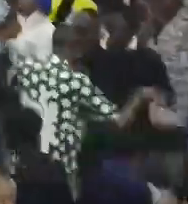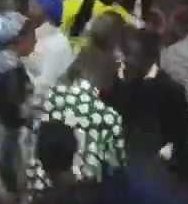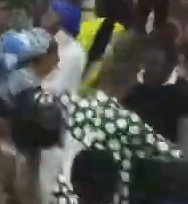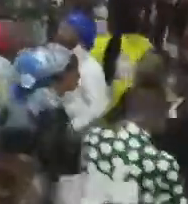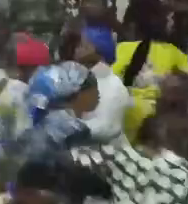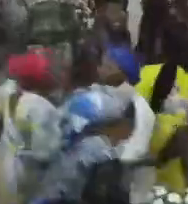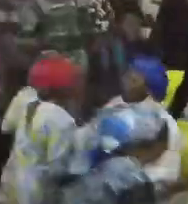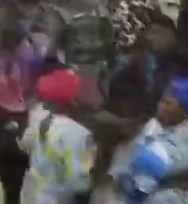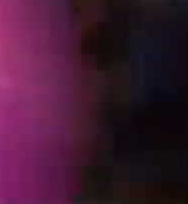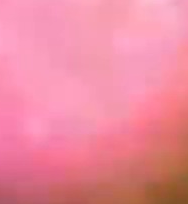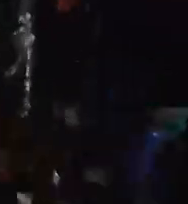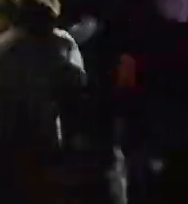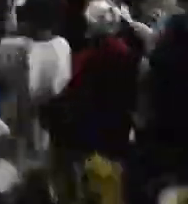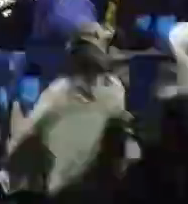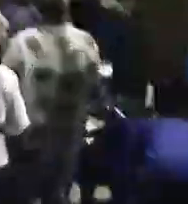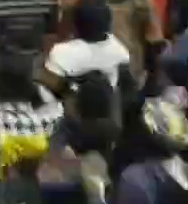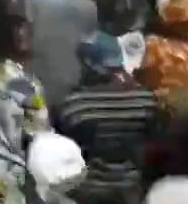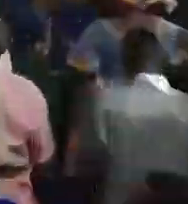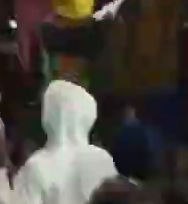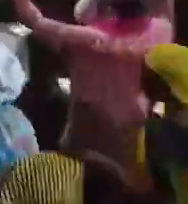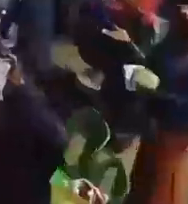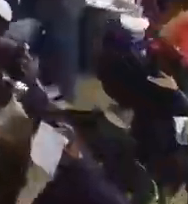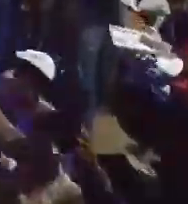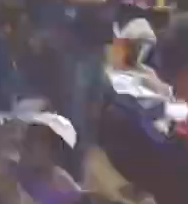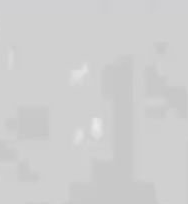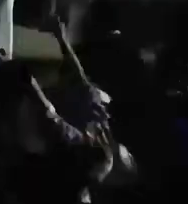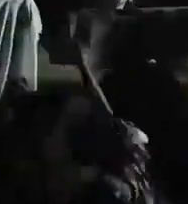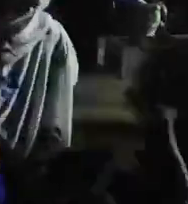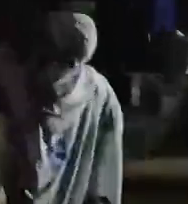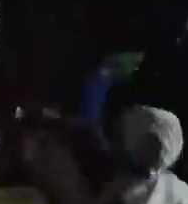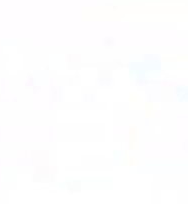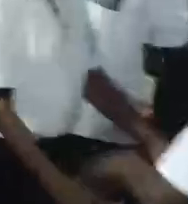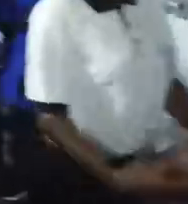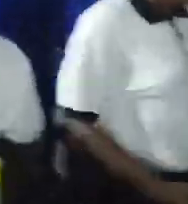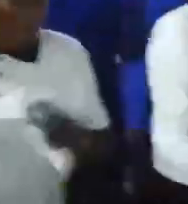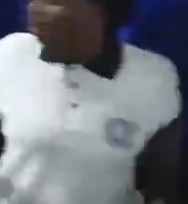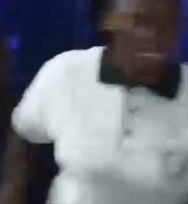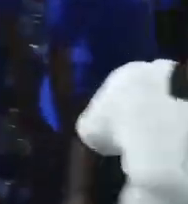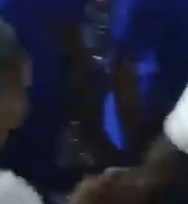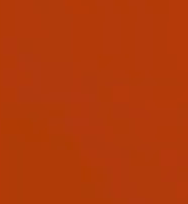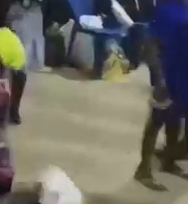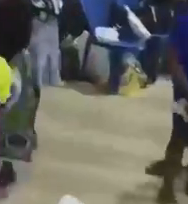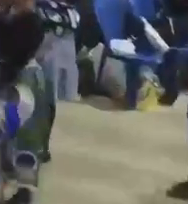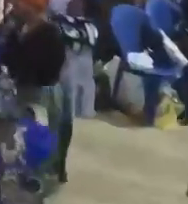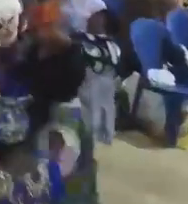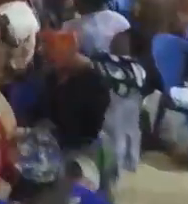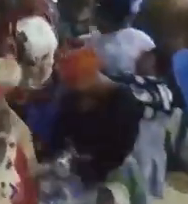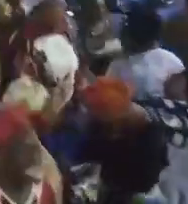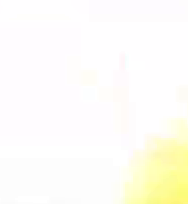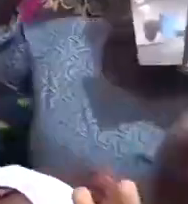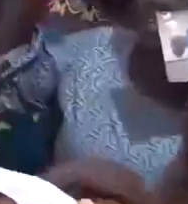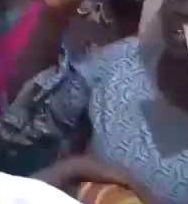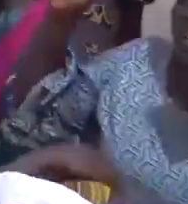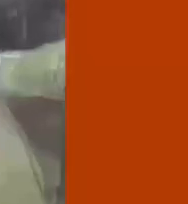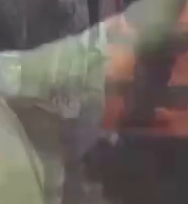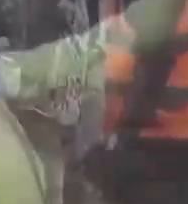Rary, Akaye. So ya ya ma body she be your ba national camp look who I adura o ko jo tun